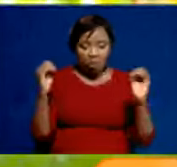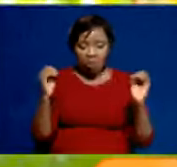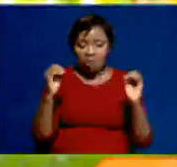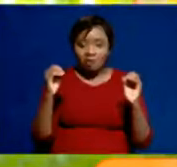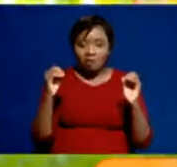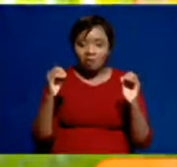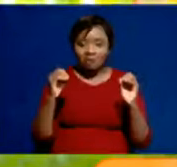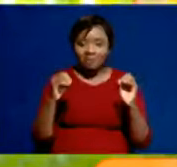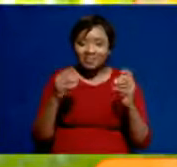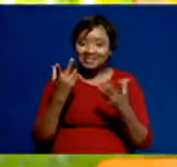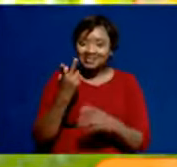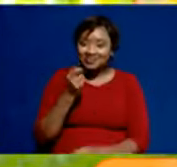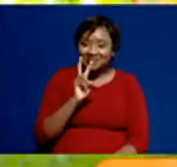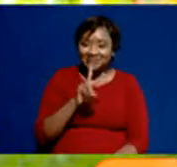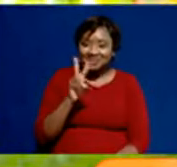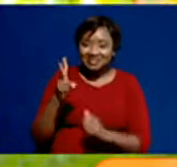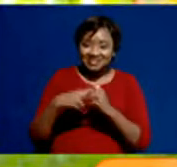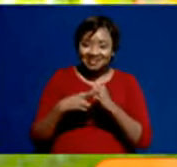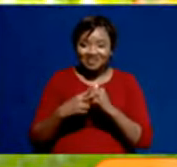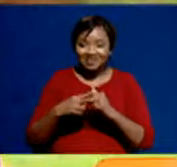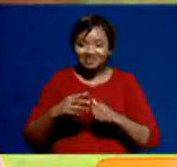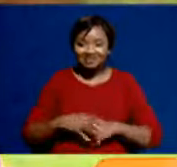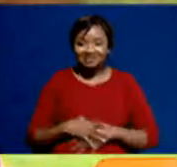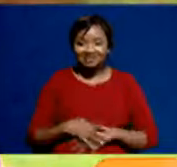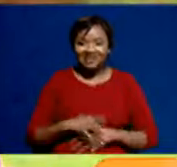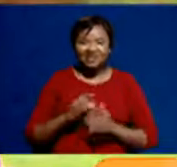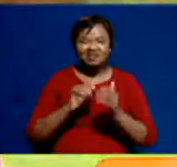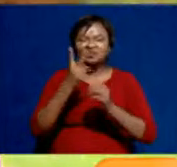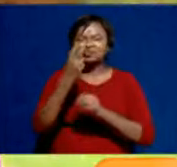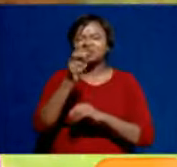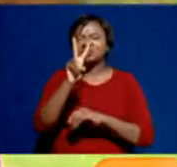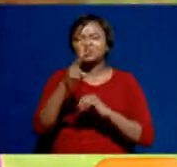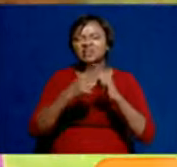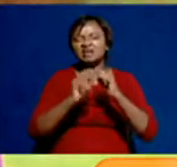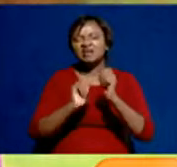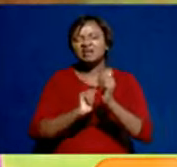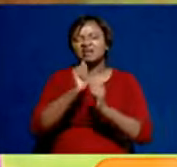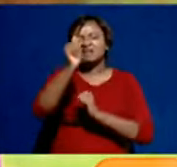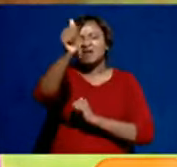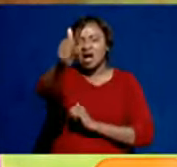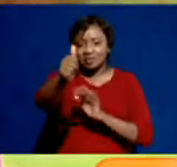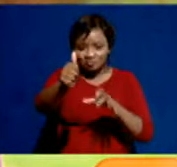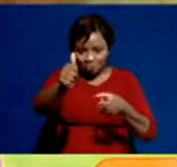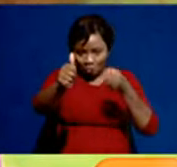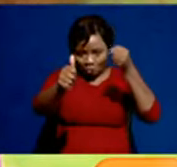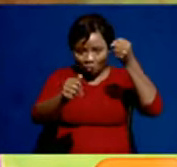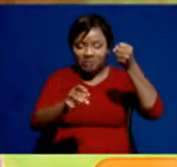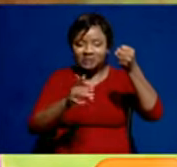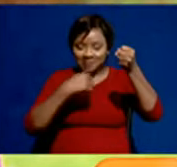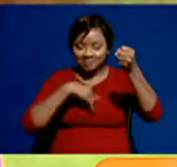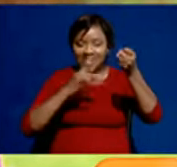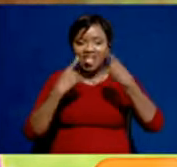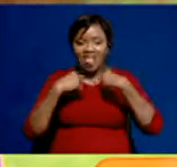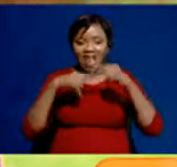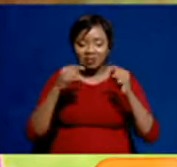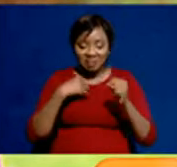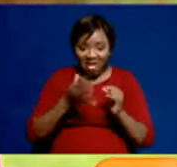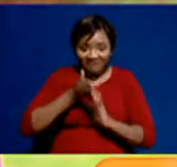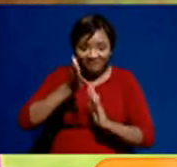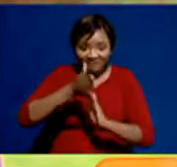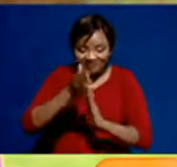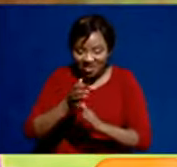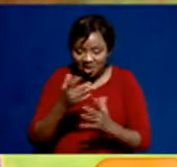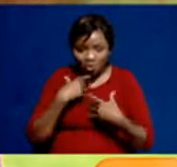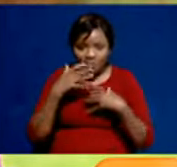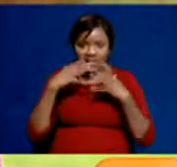To come 2027, have you thought about That's far away. I'll think. I'll pronounce myself. I don't have to be in a hurry or to be